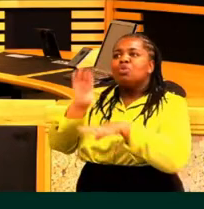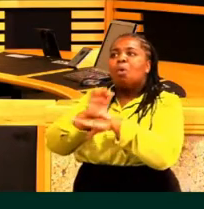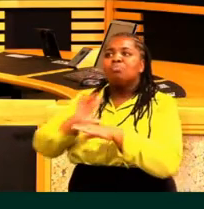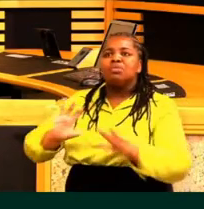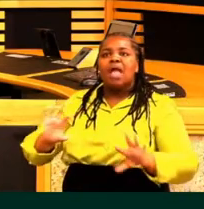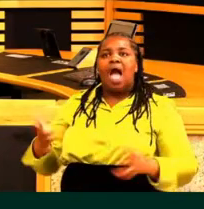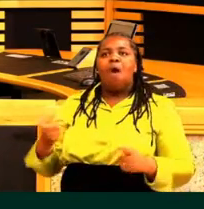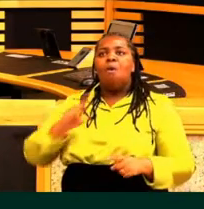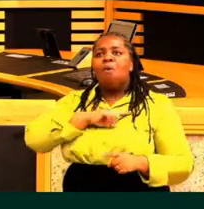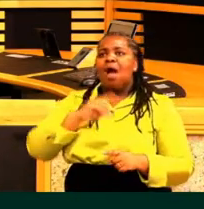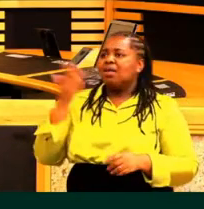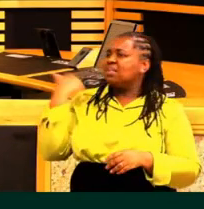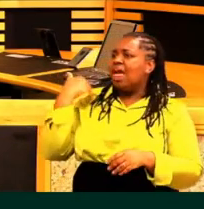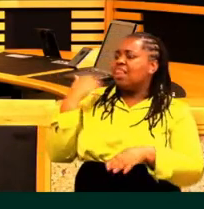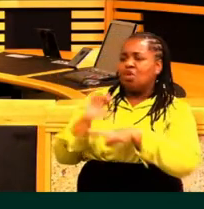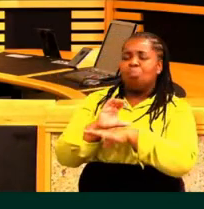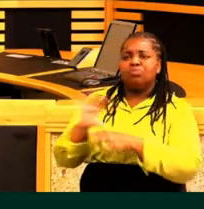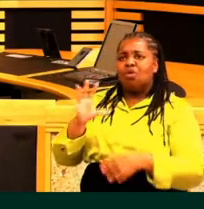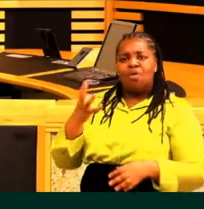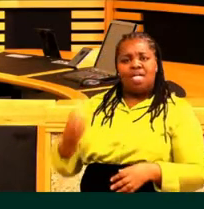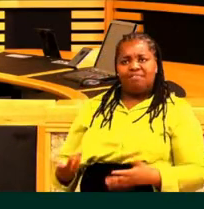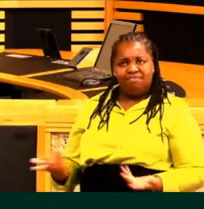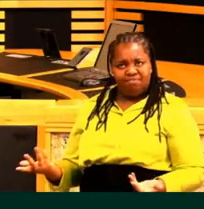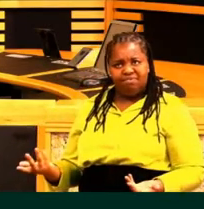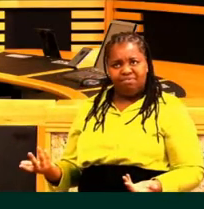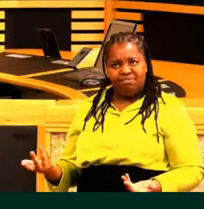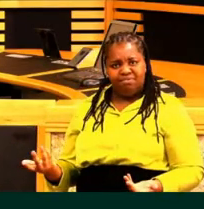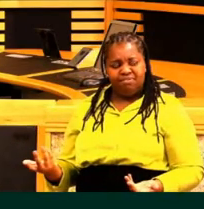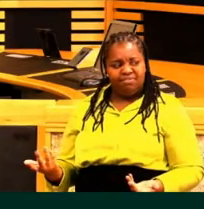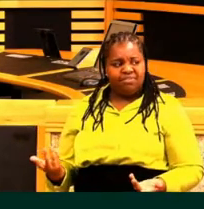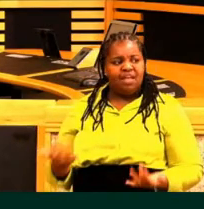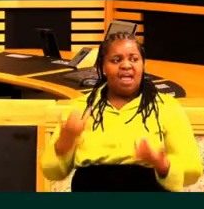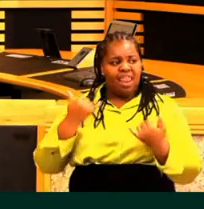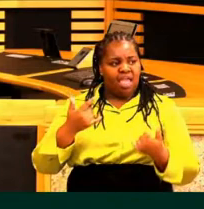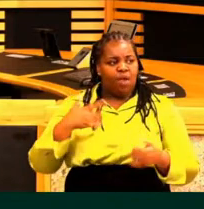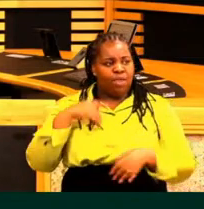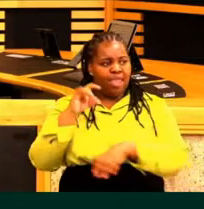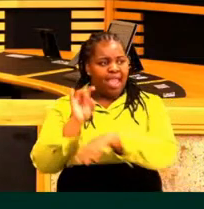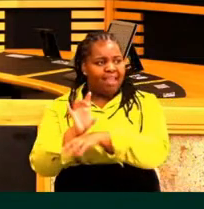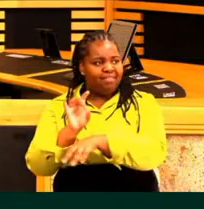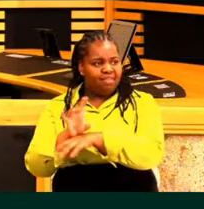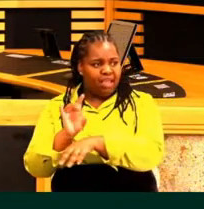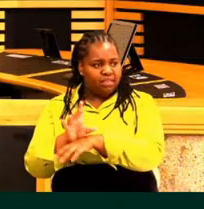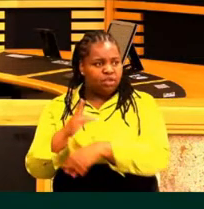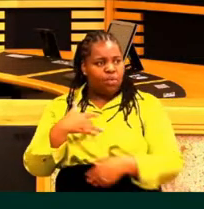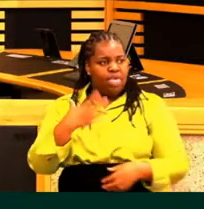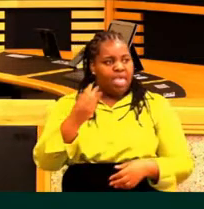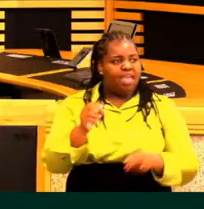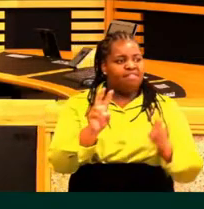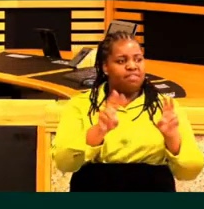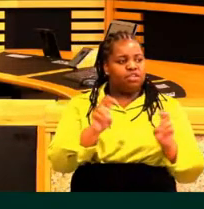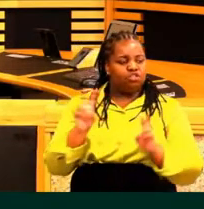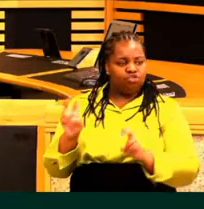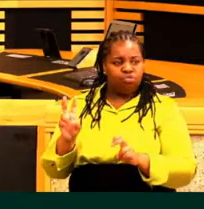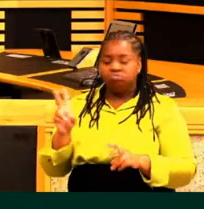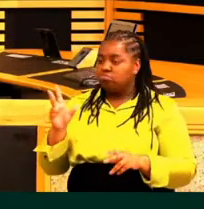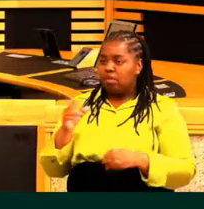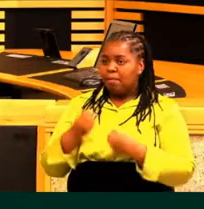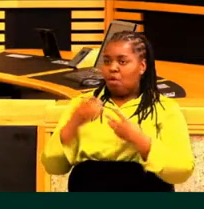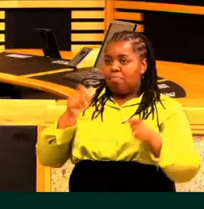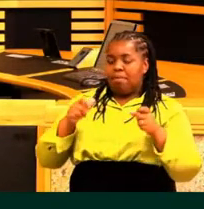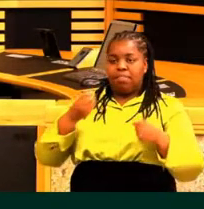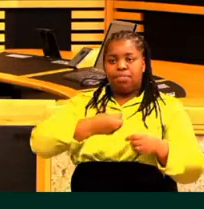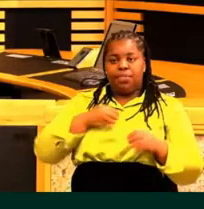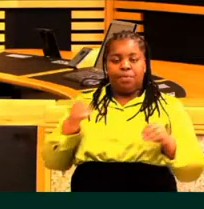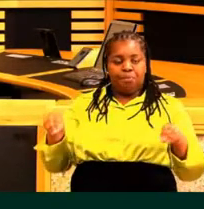in don't really understand how certain things work so we advised because also we have the issue of unemployment amongst